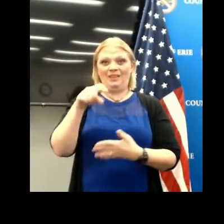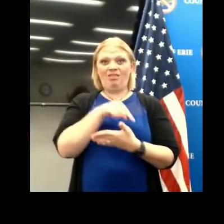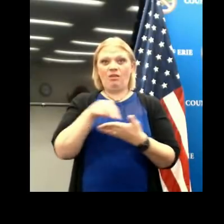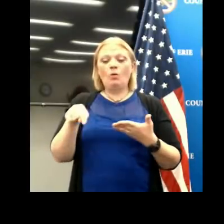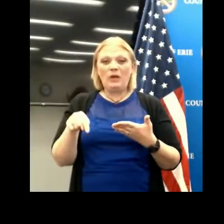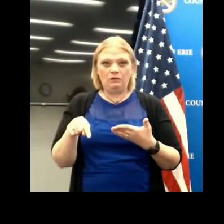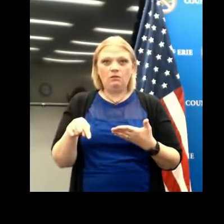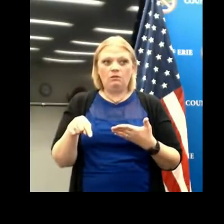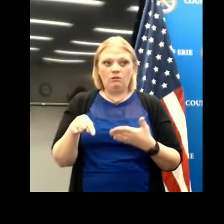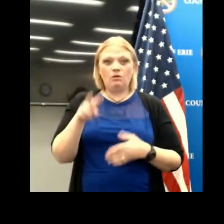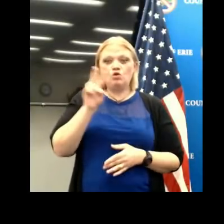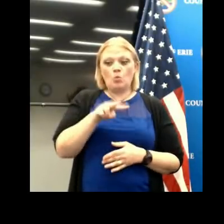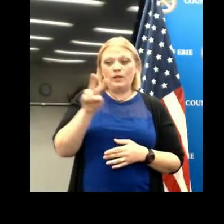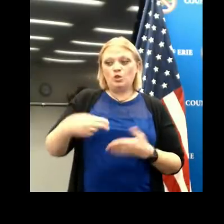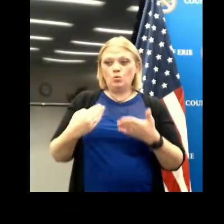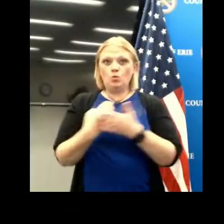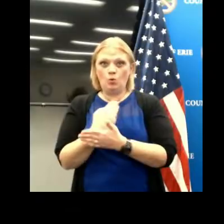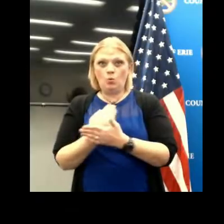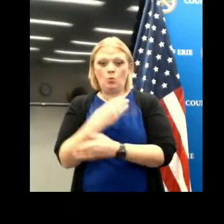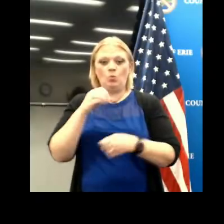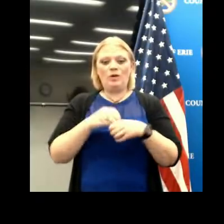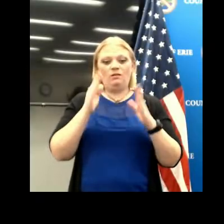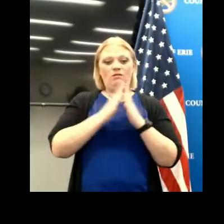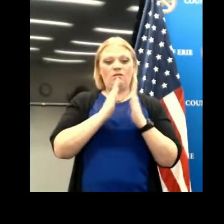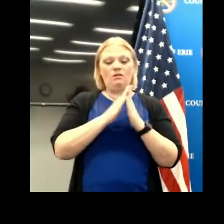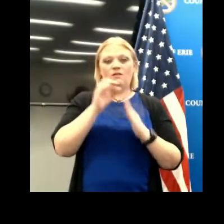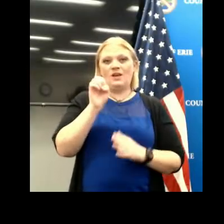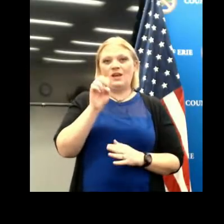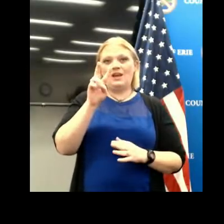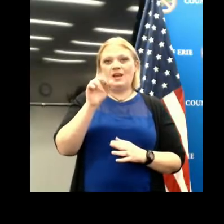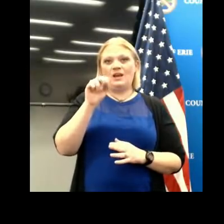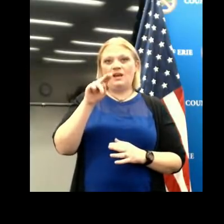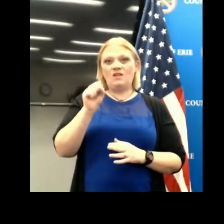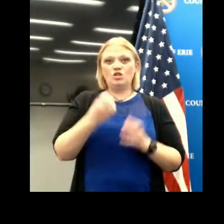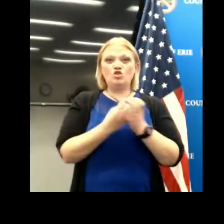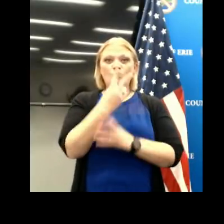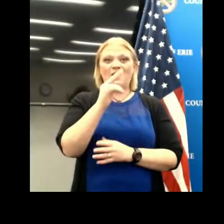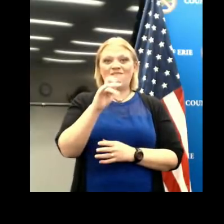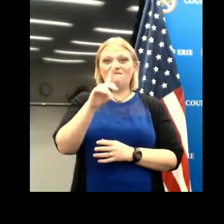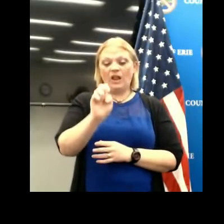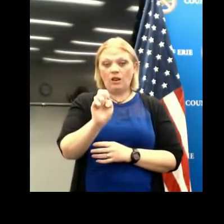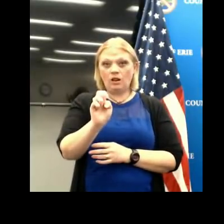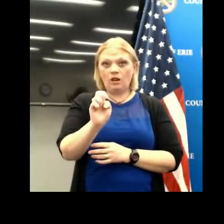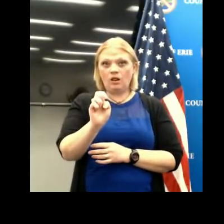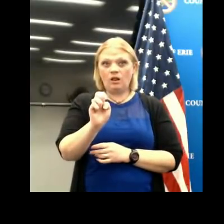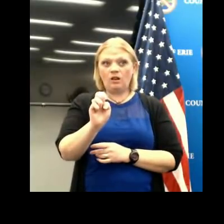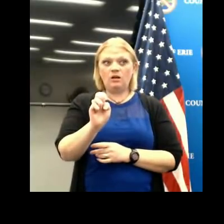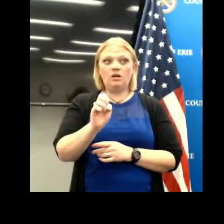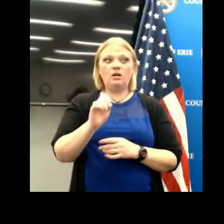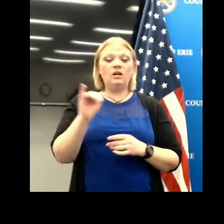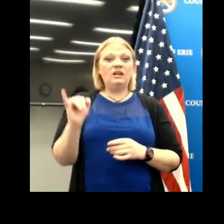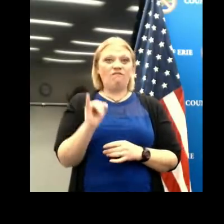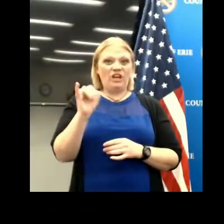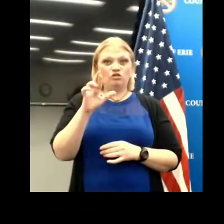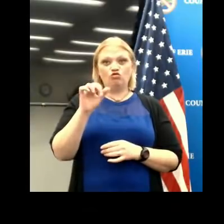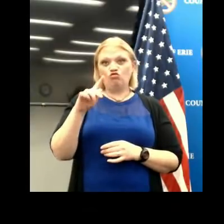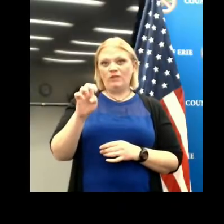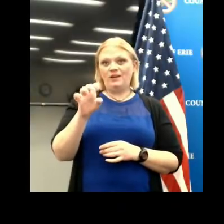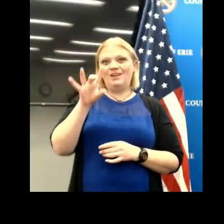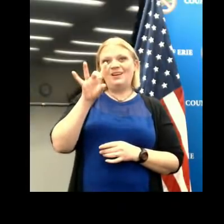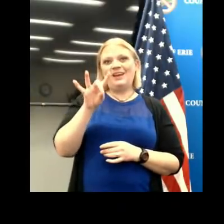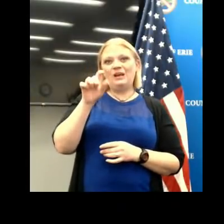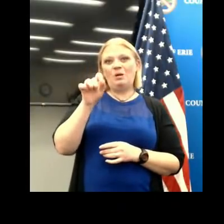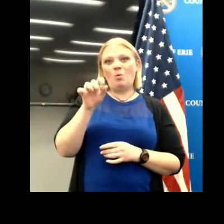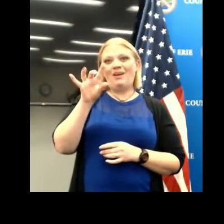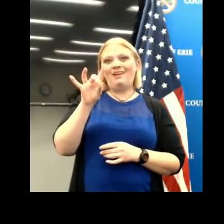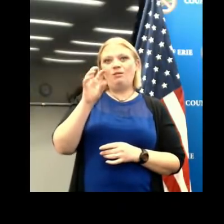town of Elma. There were 22 new cases in the town of Evans. Springville had an infection rate of